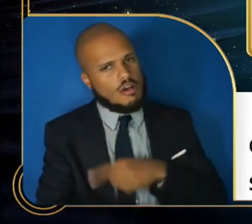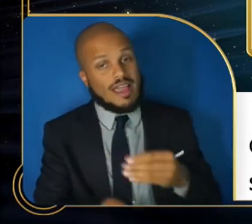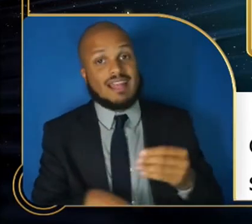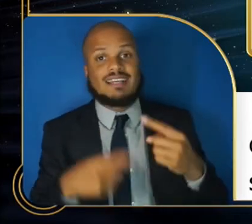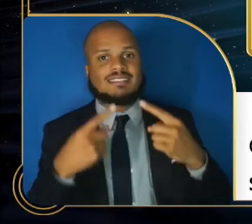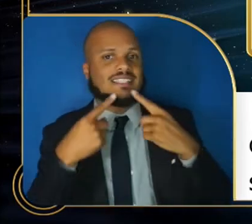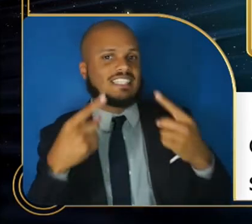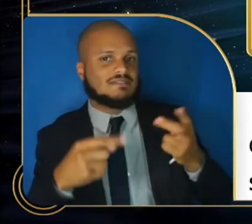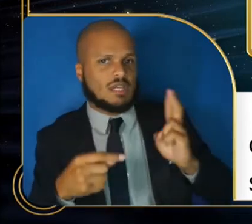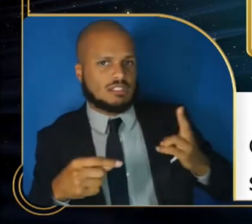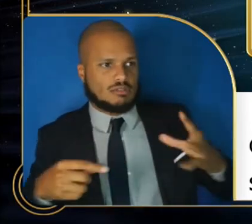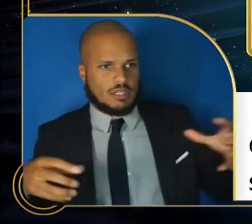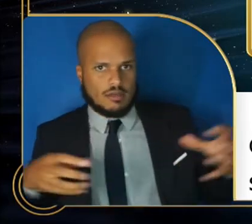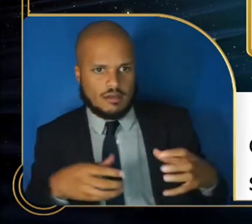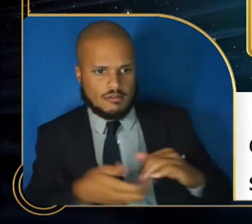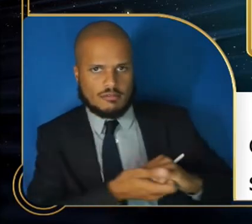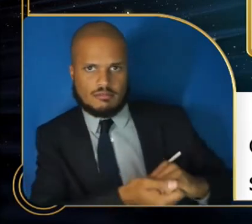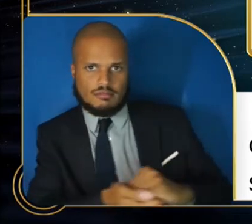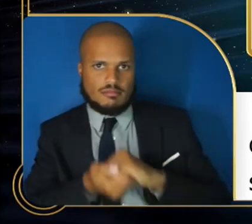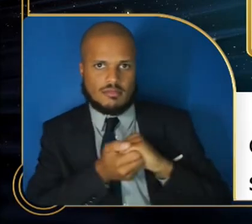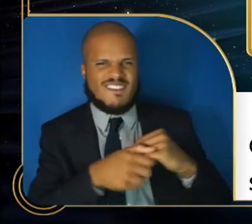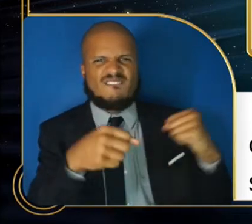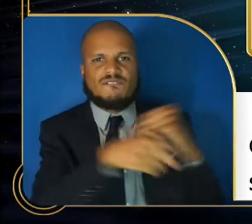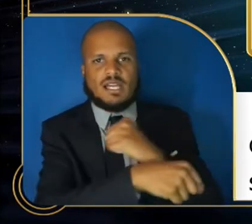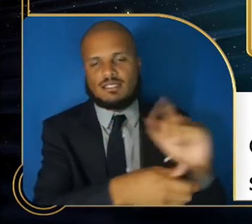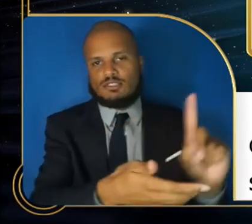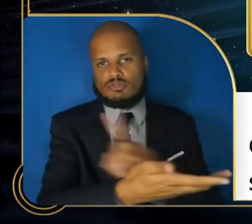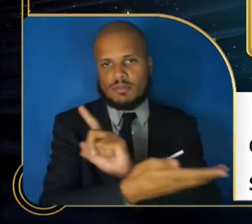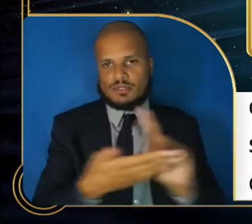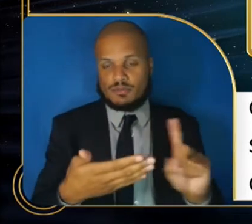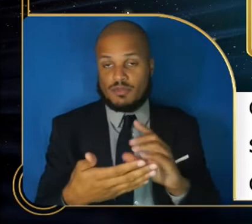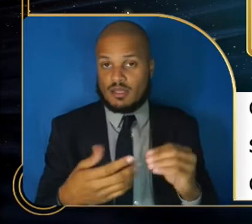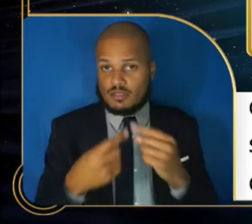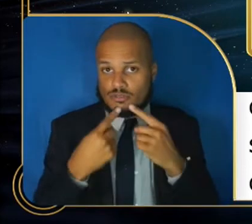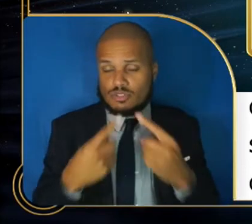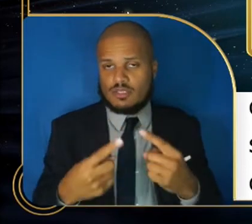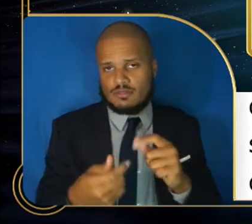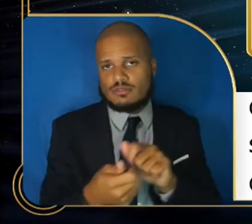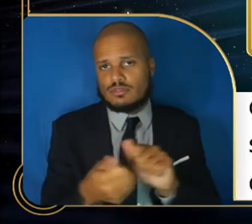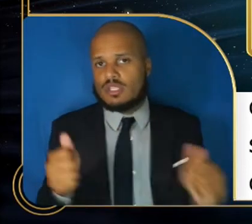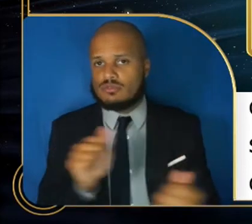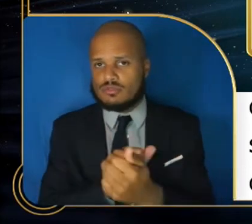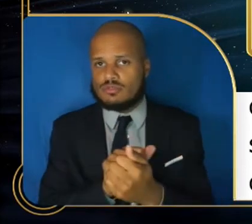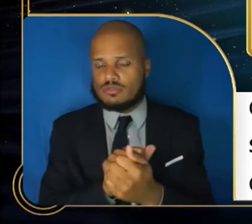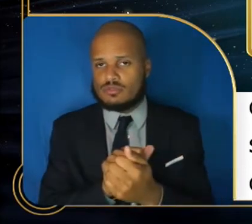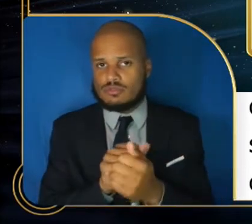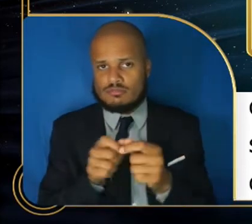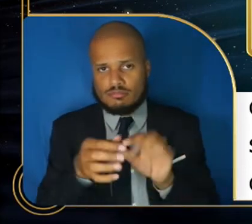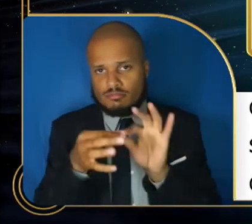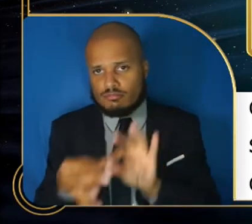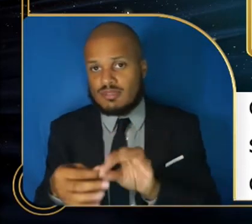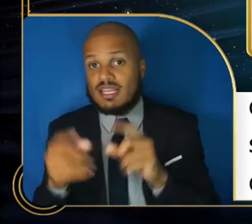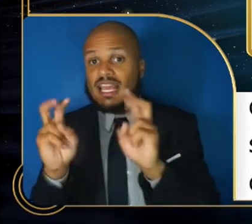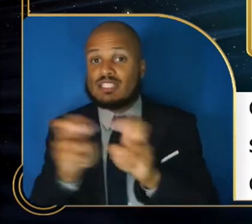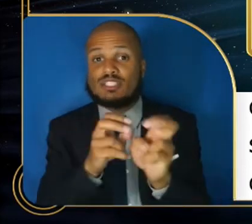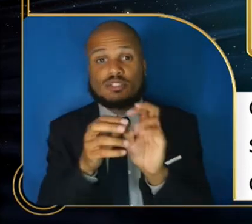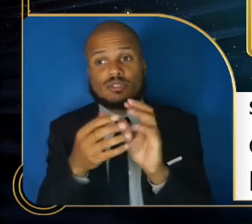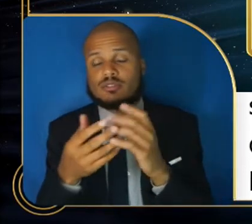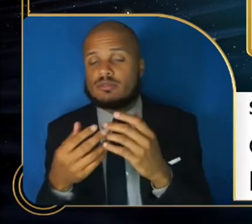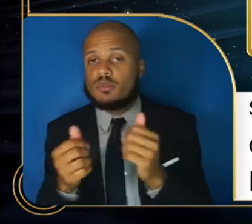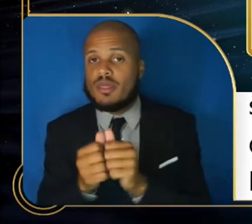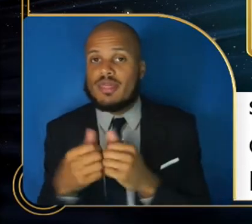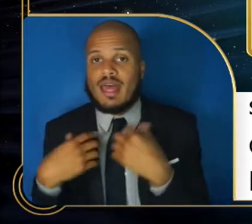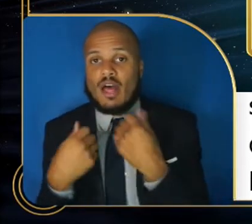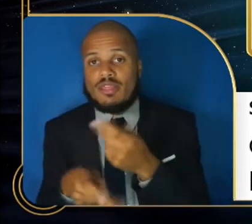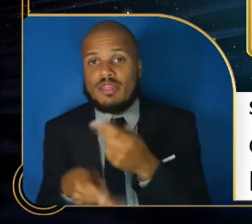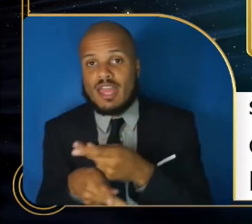in coalition to fight discrimination and achieve change on issues from healthcare to economic